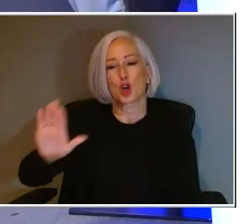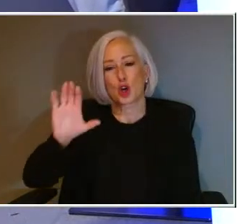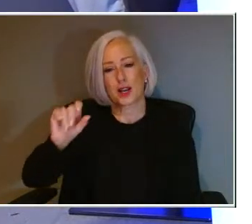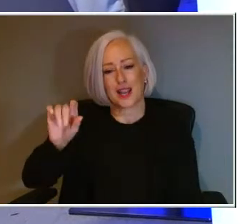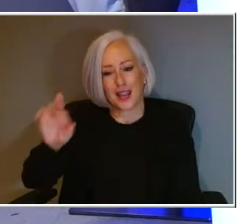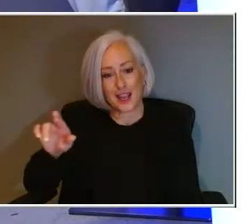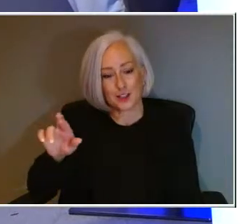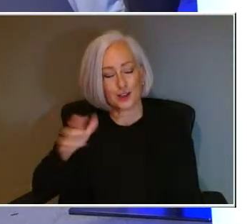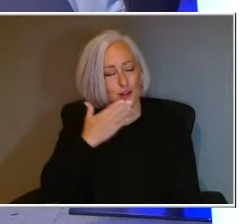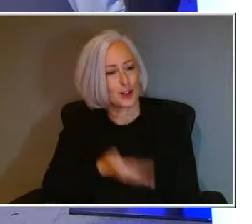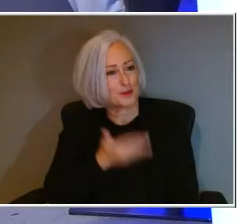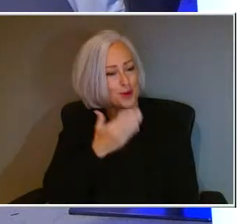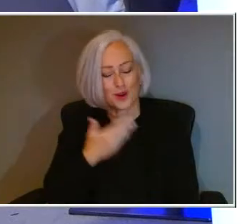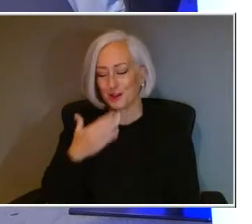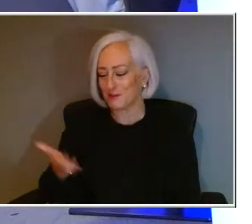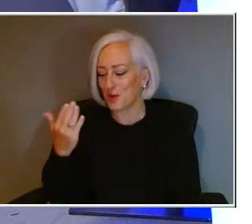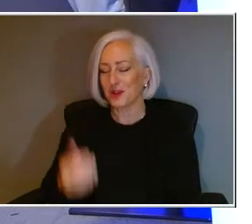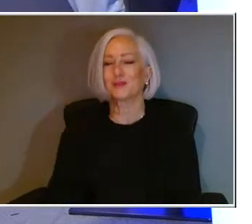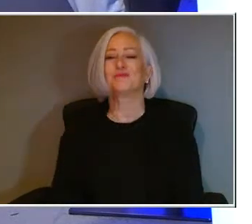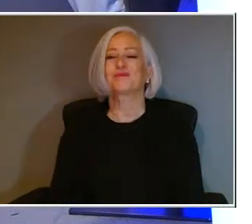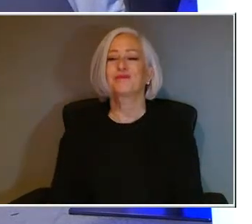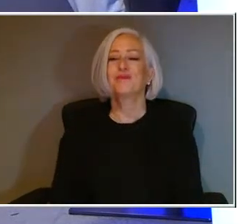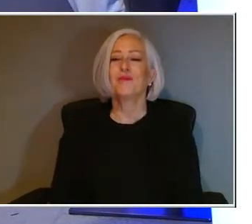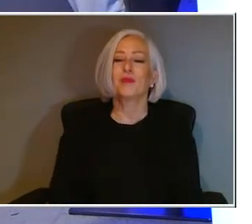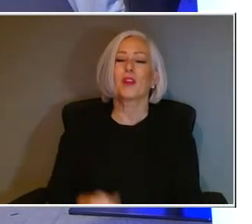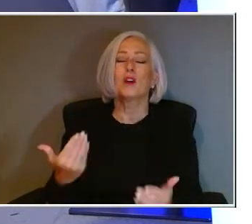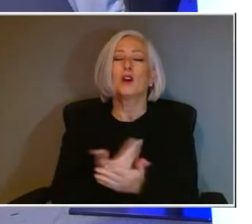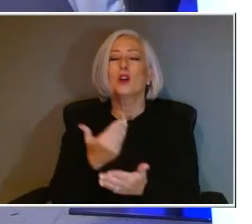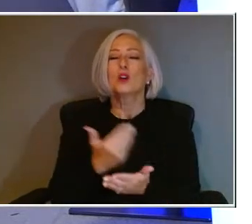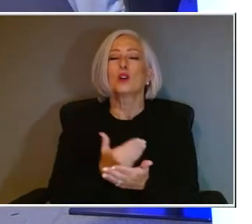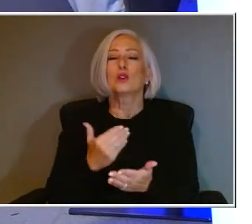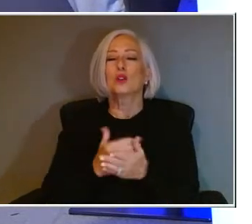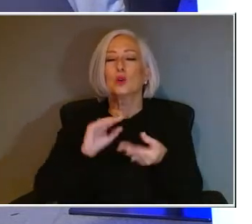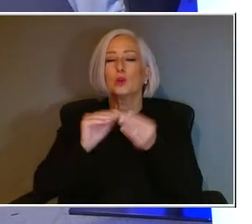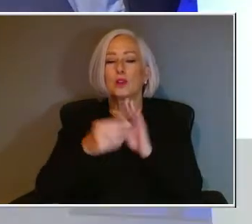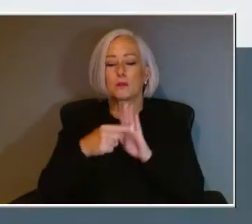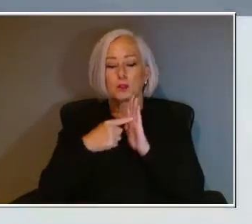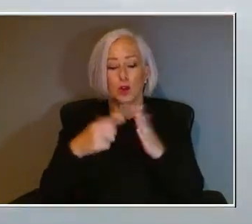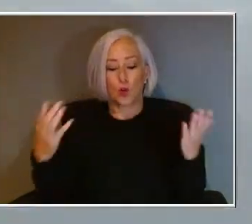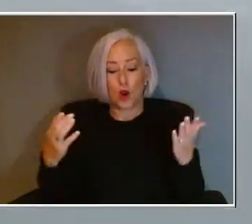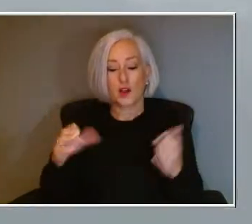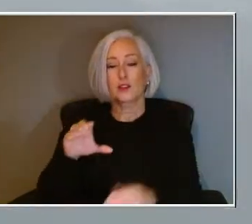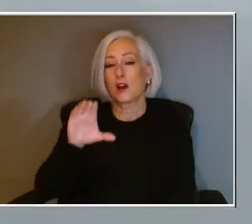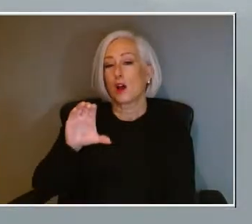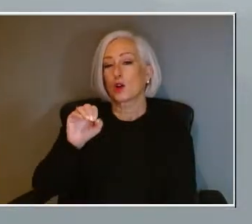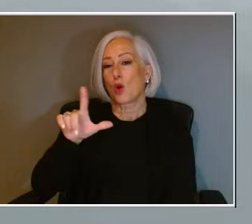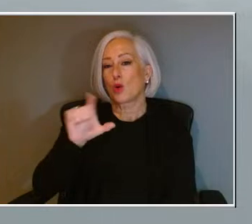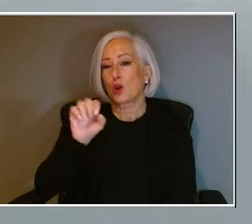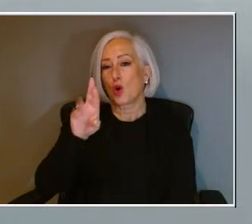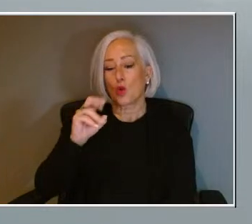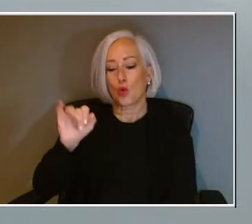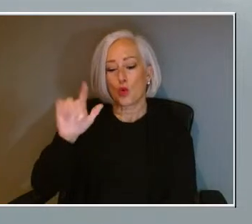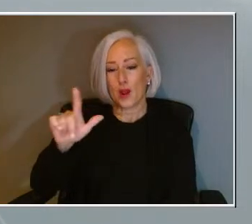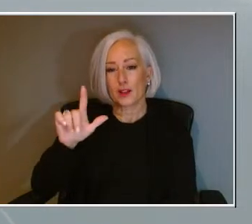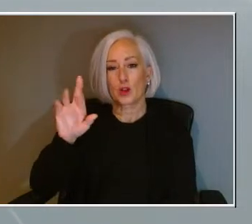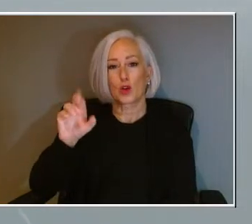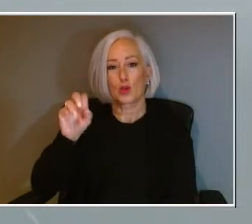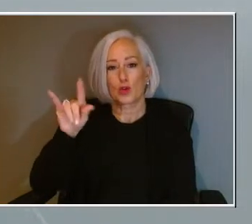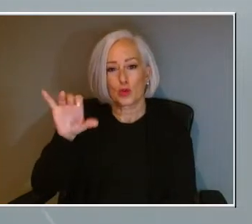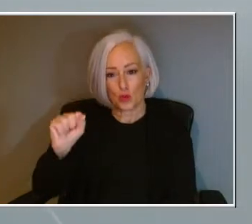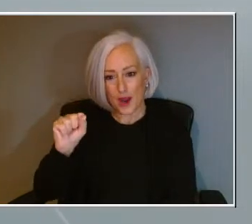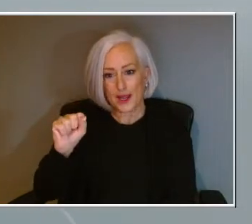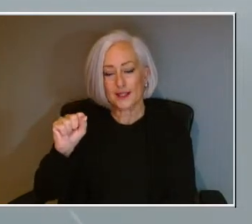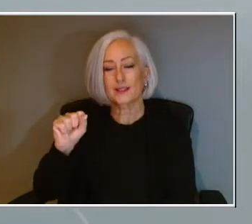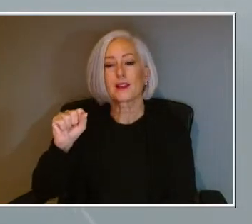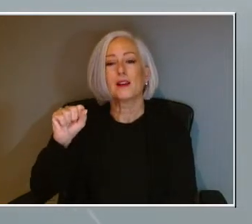newest numbers from the American Cancer Society show colorectal cancer rates are dropping for a large section of the population, but